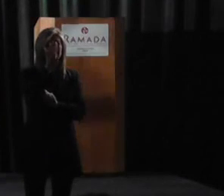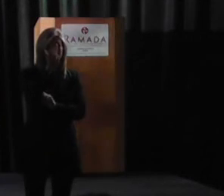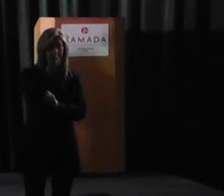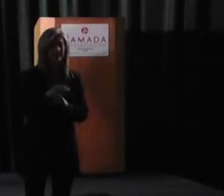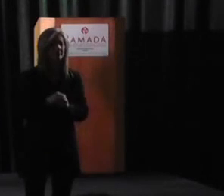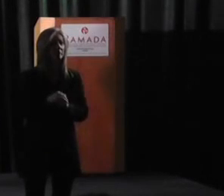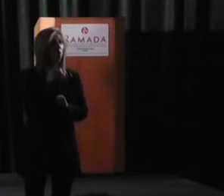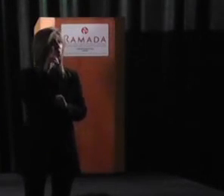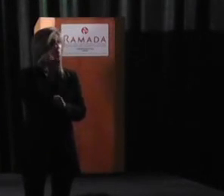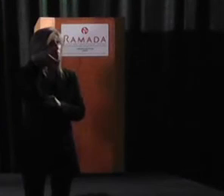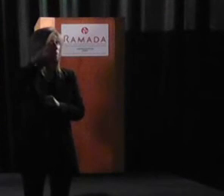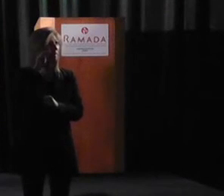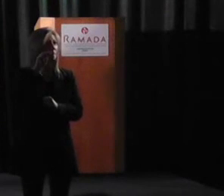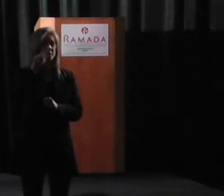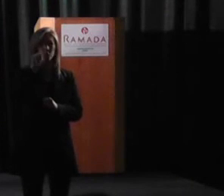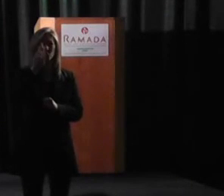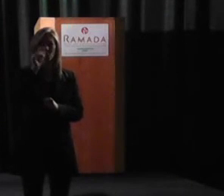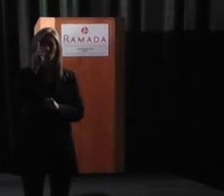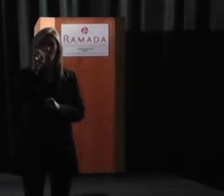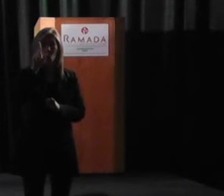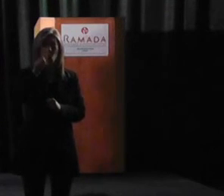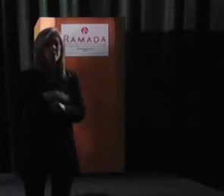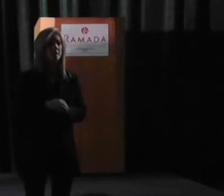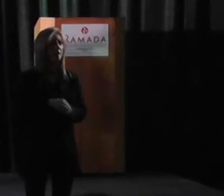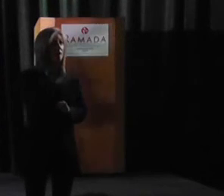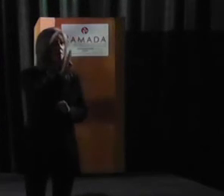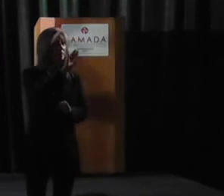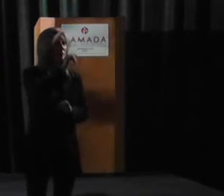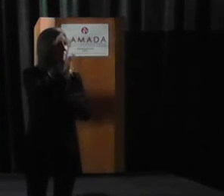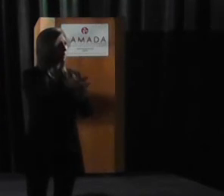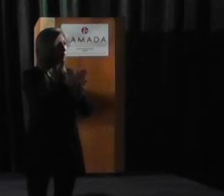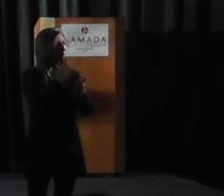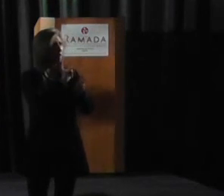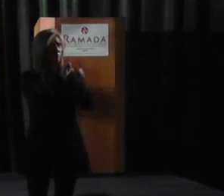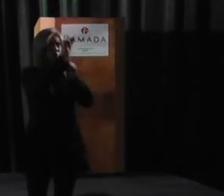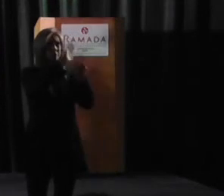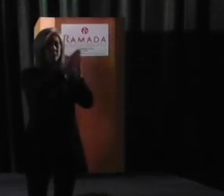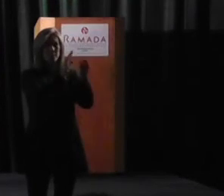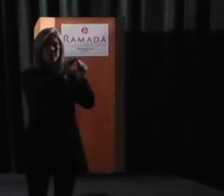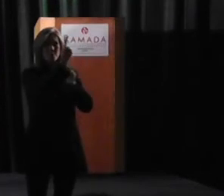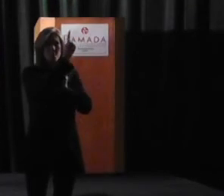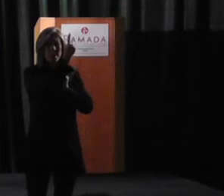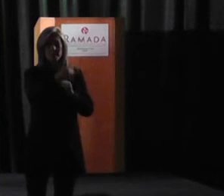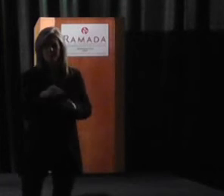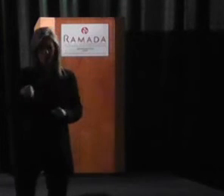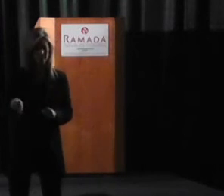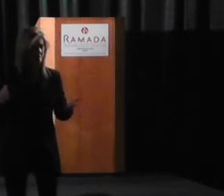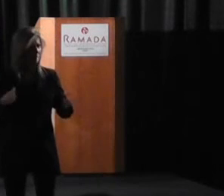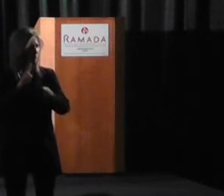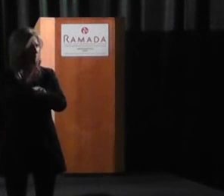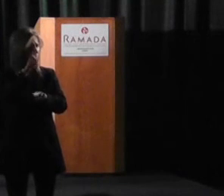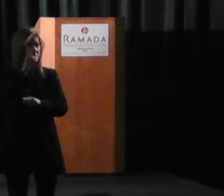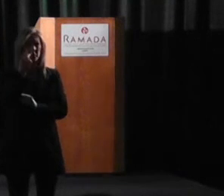Pierre Trudeau was the Prime Minister, and the Bee Gees went to number one. At the U of A, Dr. Bob Stedward saw there weren't any training facilities